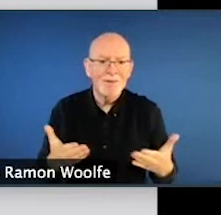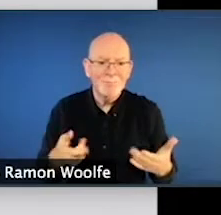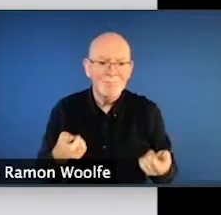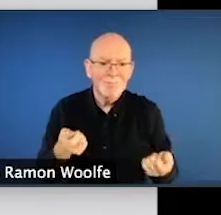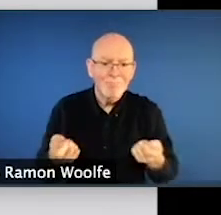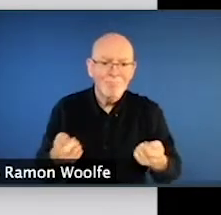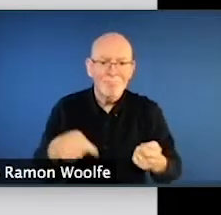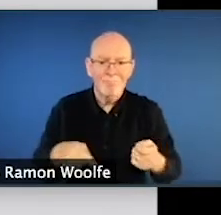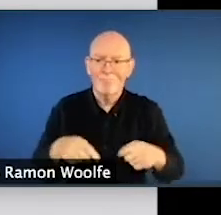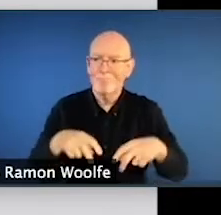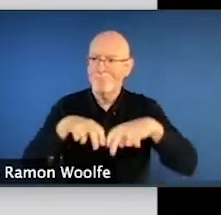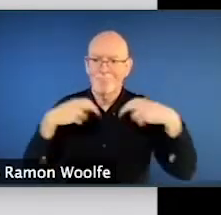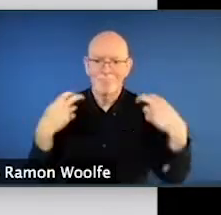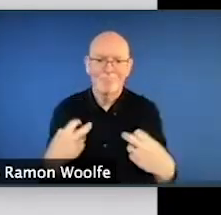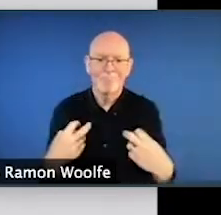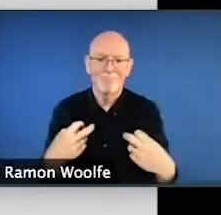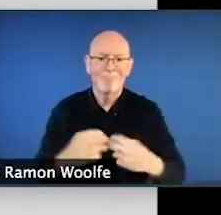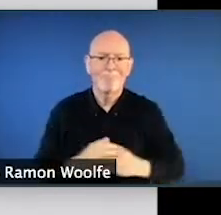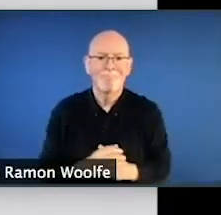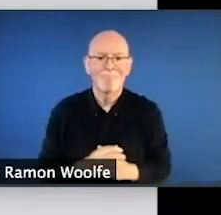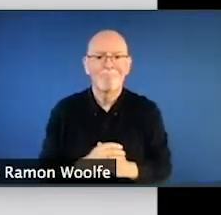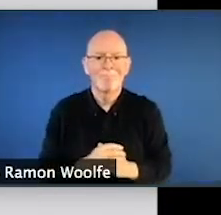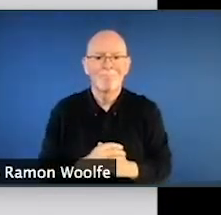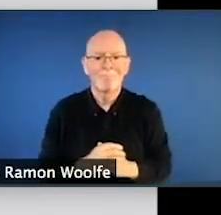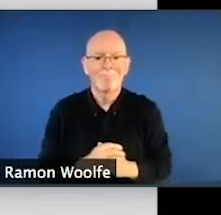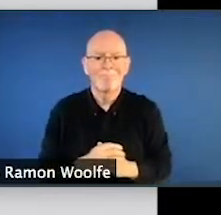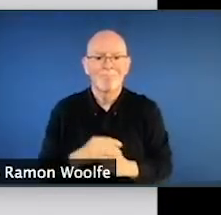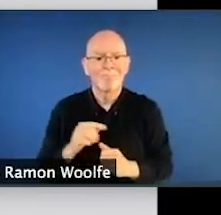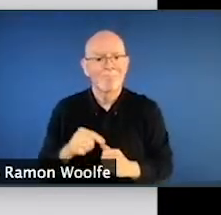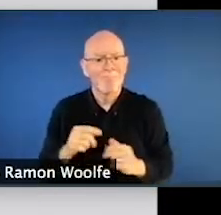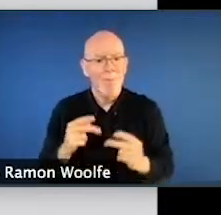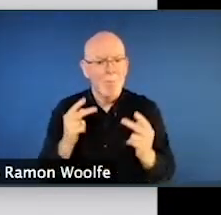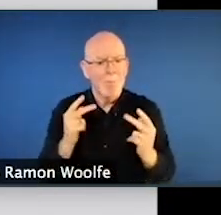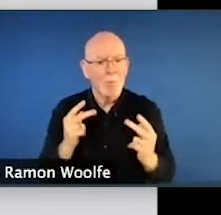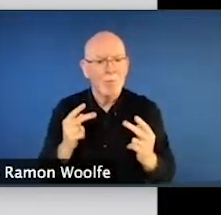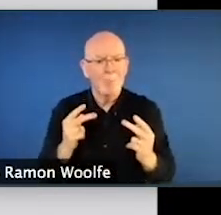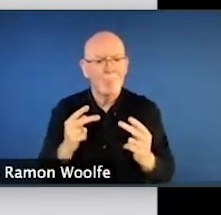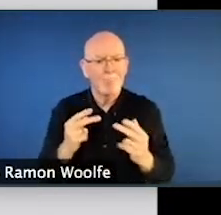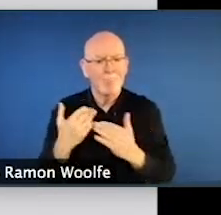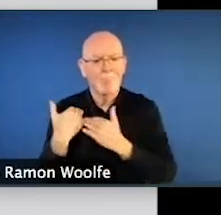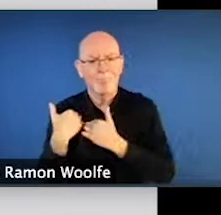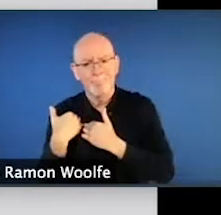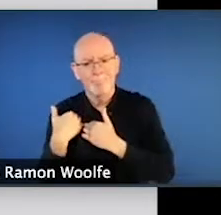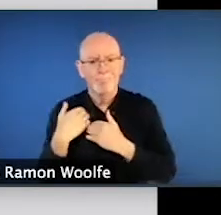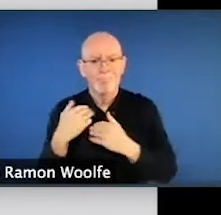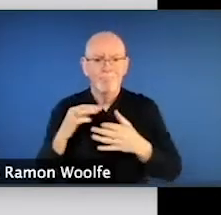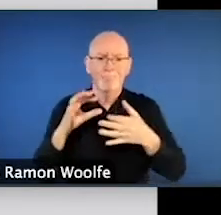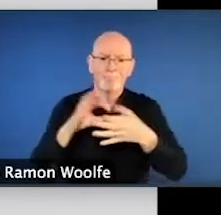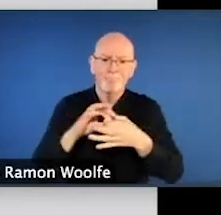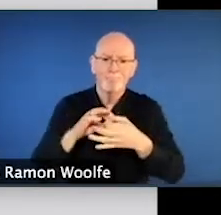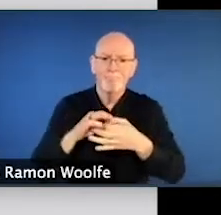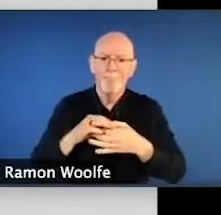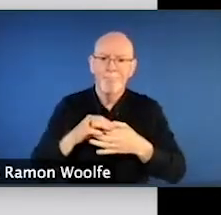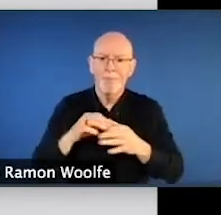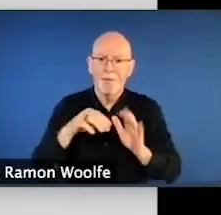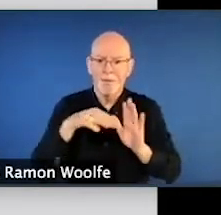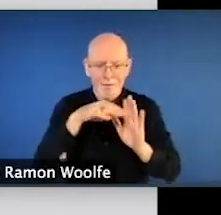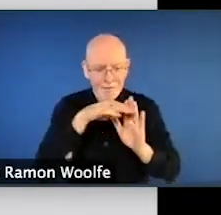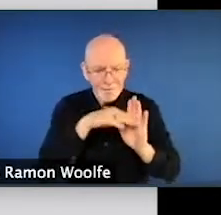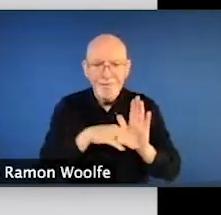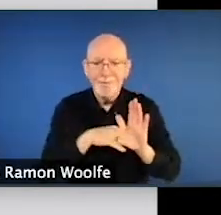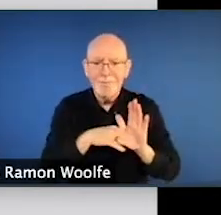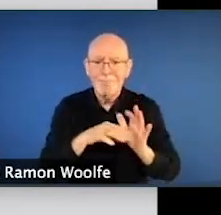IASFM Code of Ethics. It's organized by UNHCR, the International Association for the Study of Forced